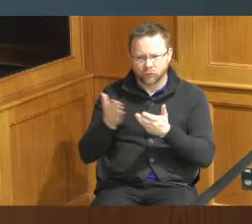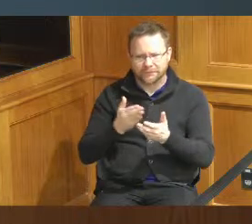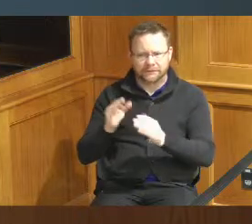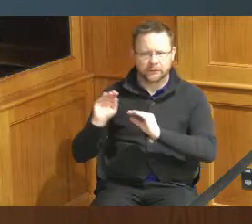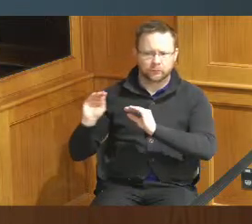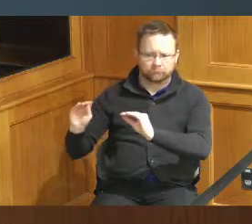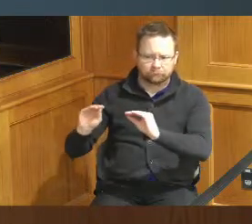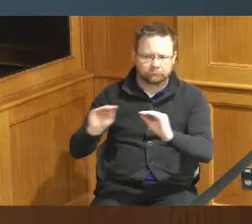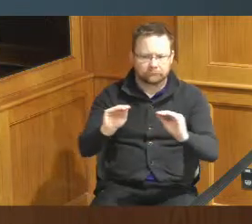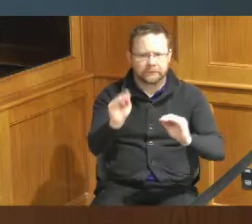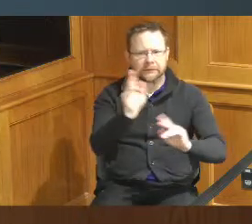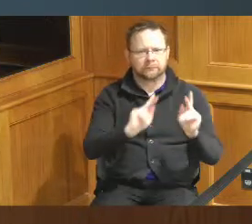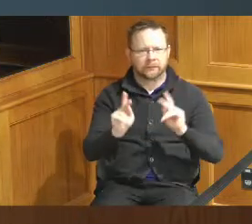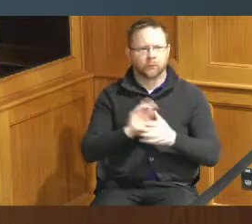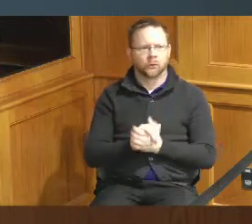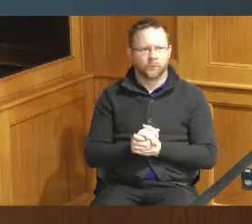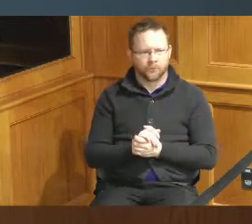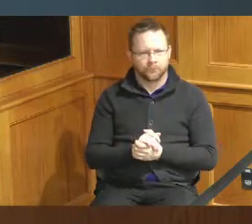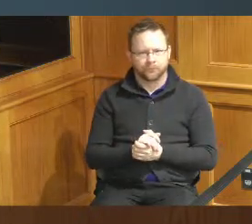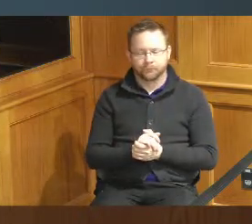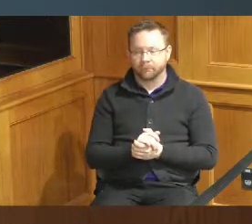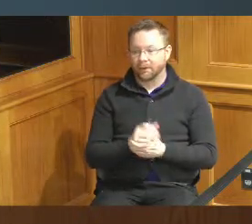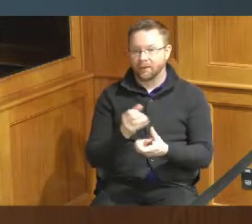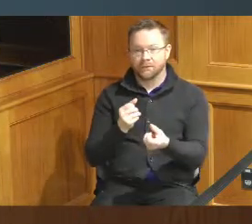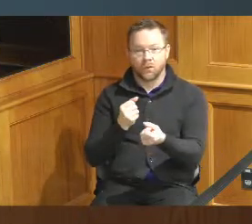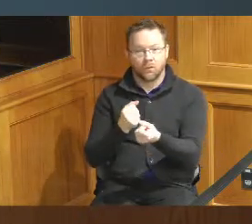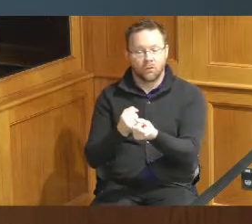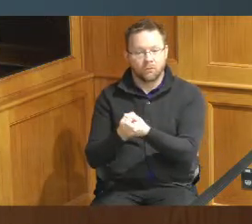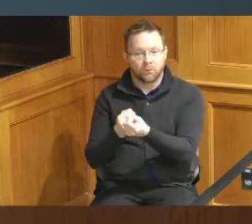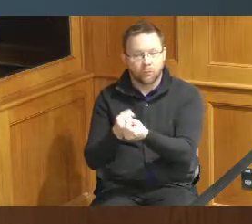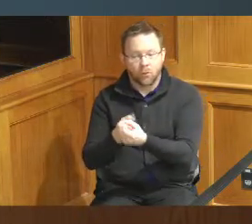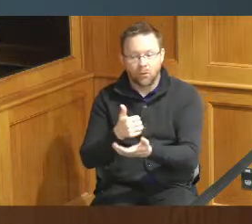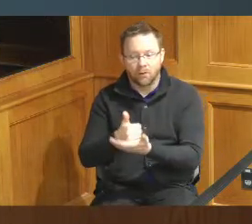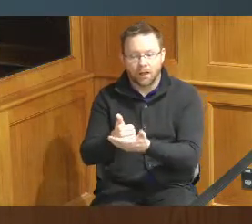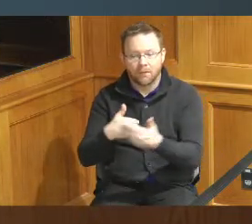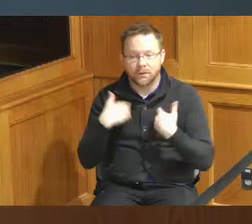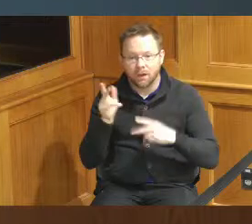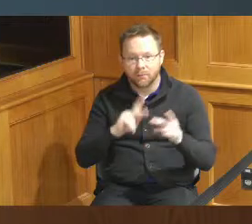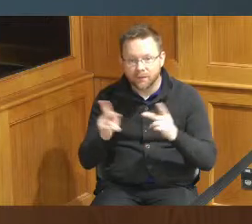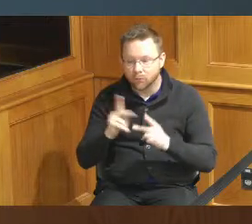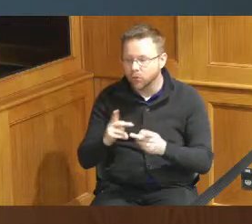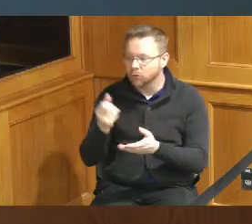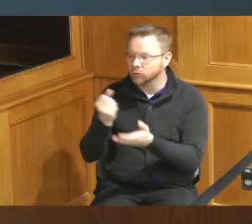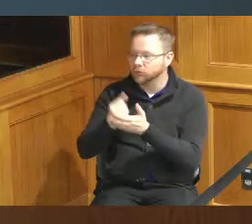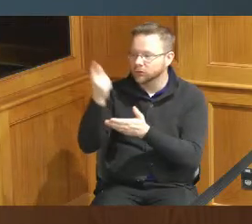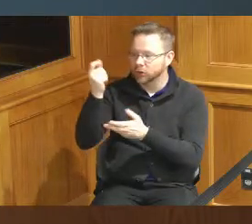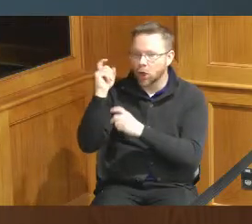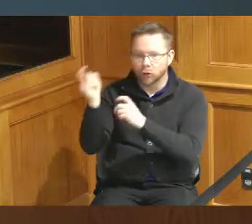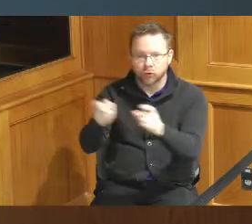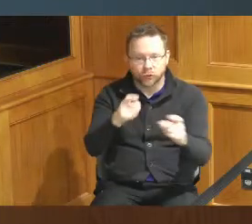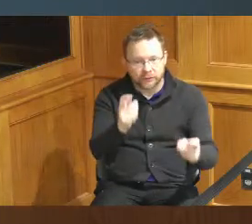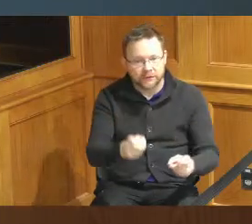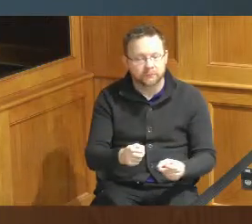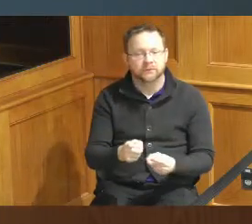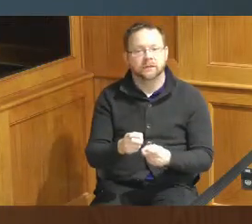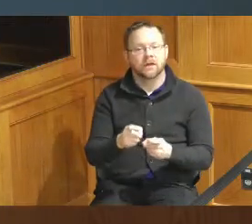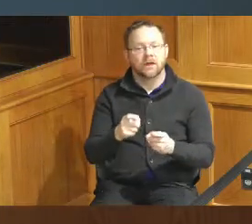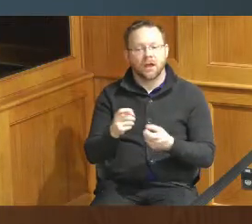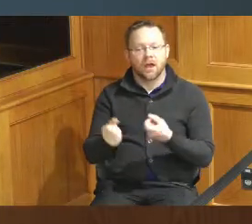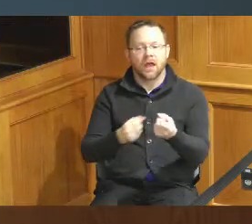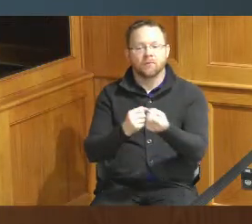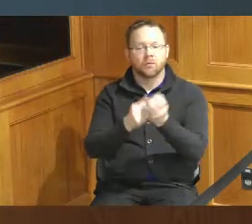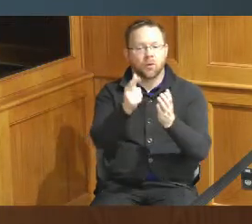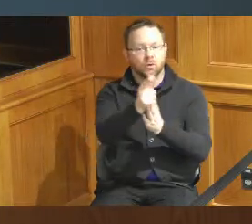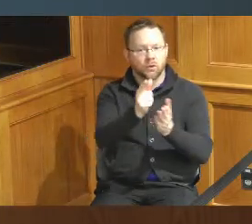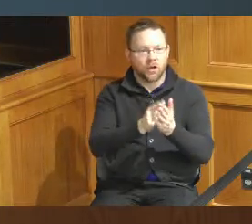educate the public, assist youth, provide scholarships, support organized charities, and promote legislation for